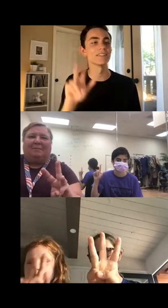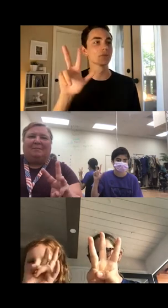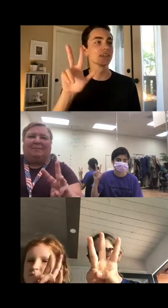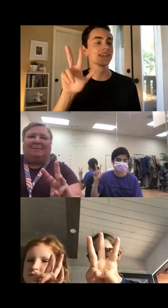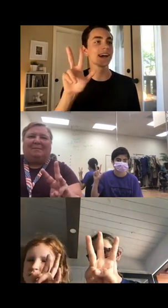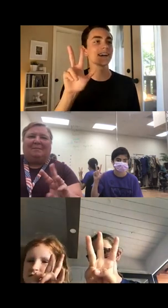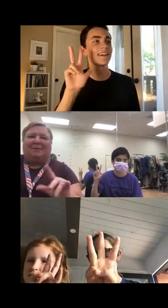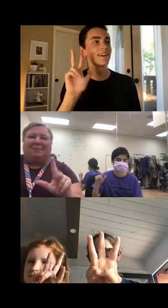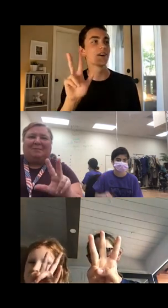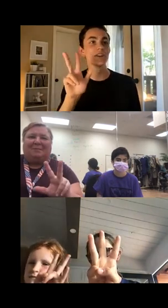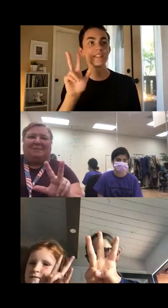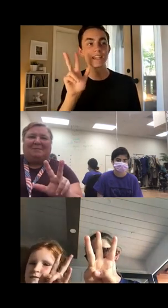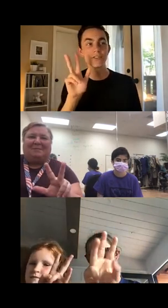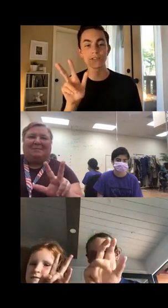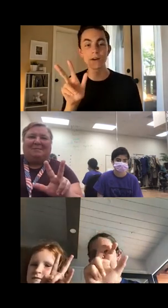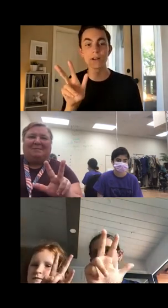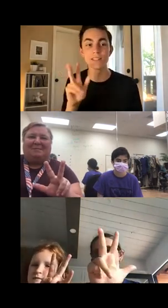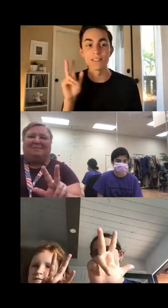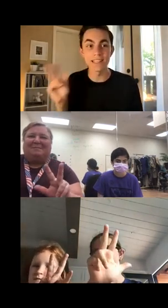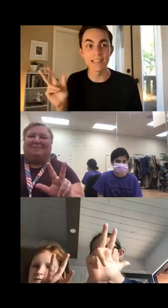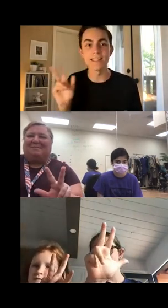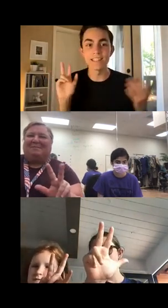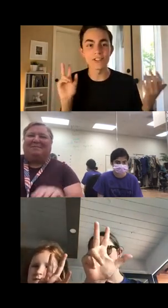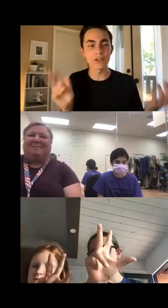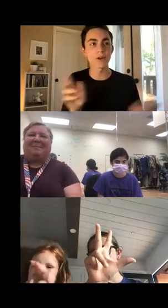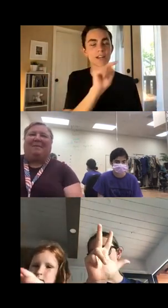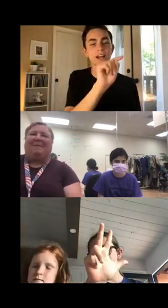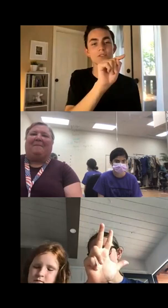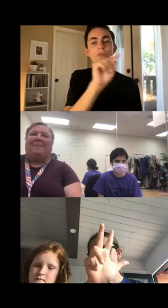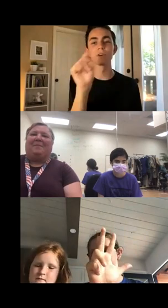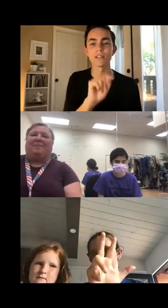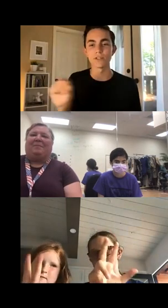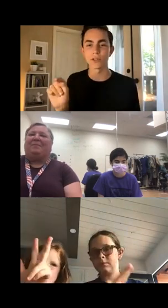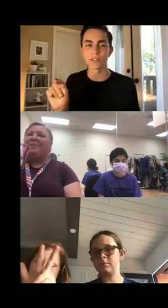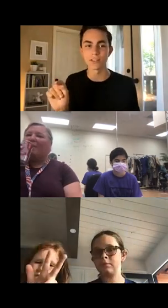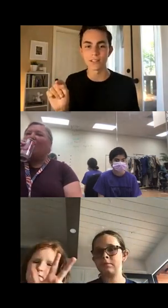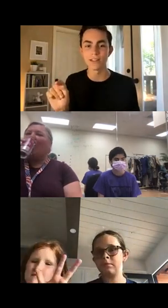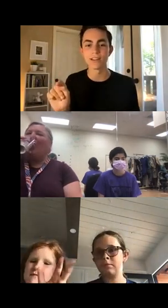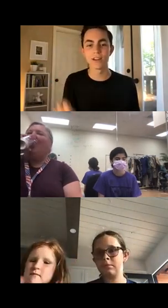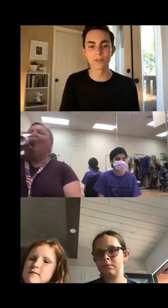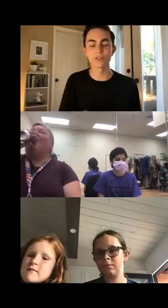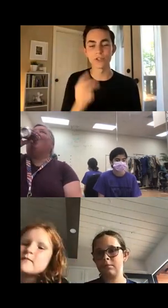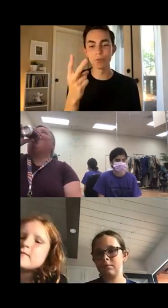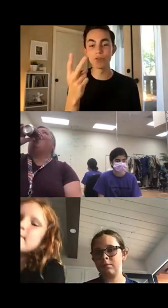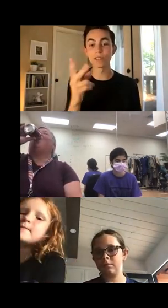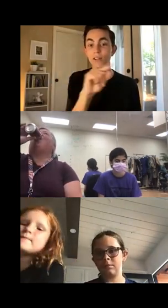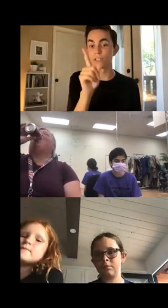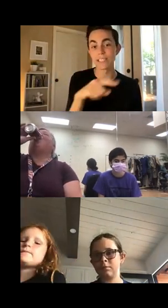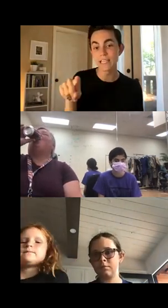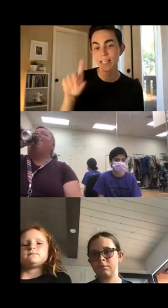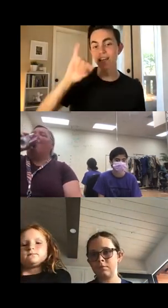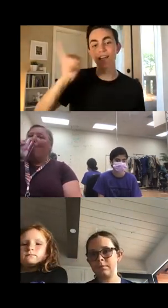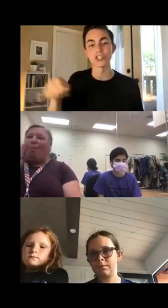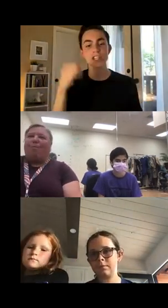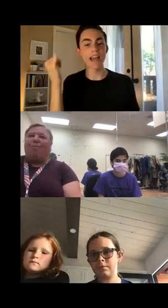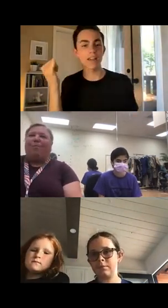Good. 3. Yeah. A good indicator for that one is the Z. This Z is so recognizable, right? Because you draw the Z. Those 2 movement letters,